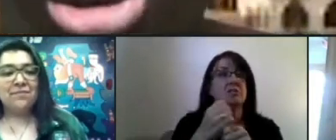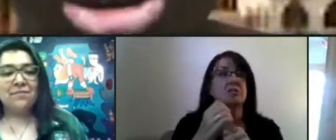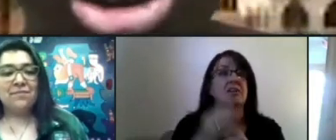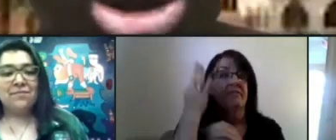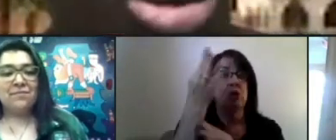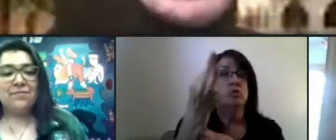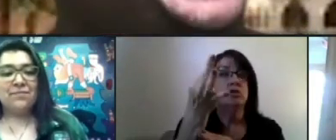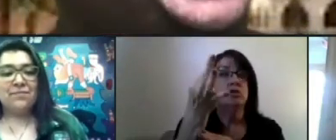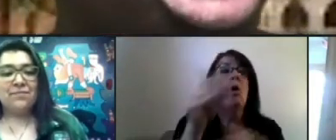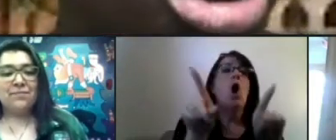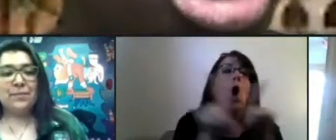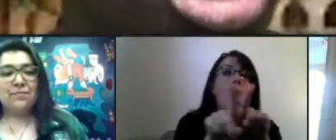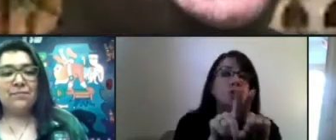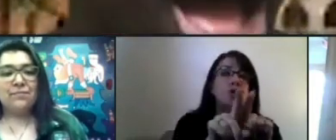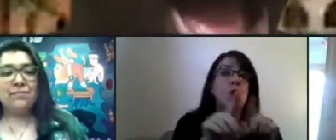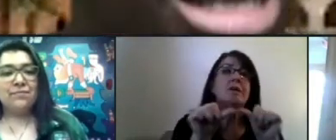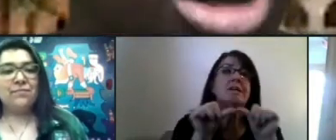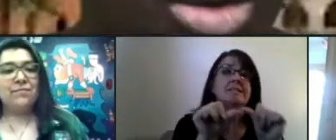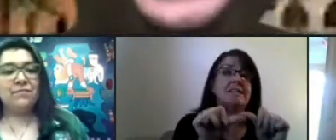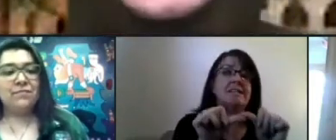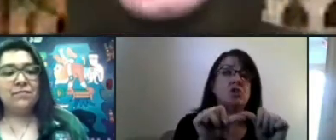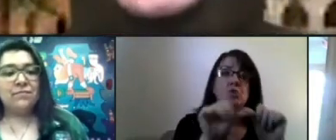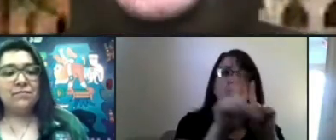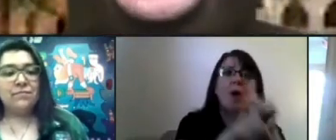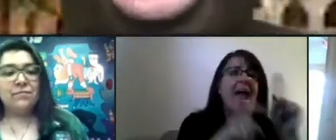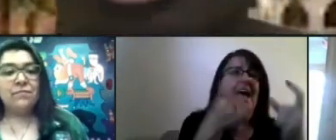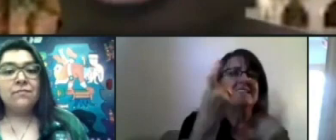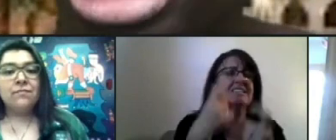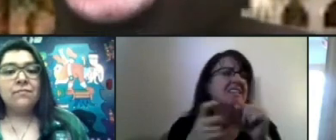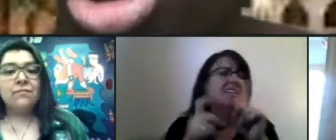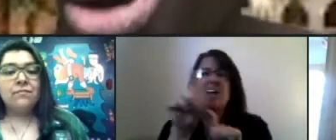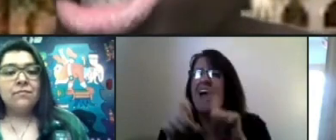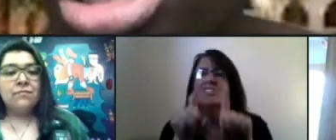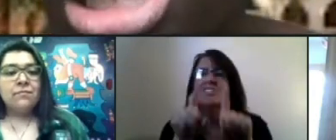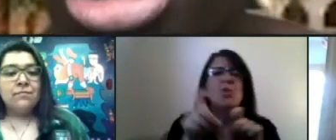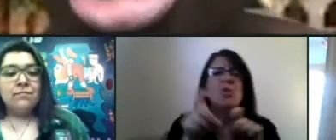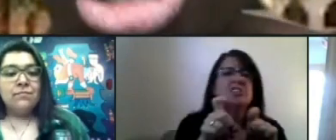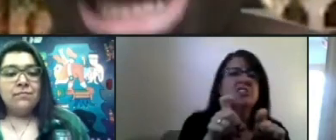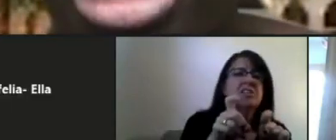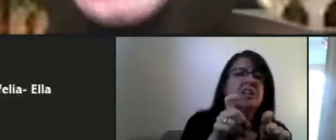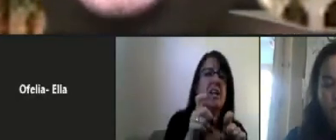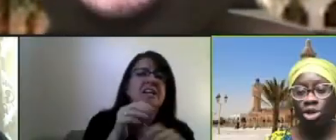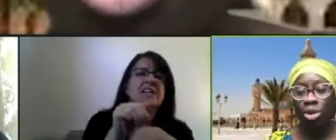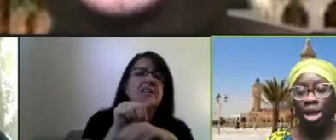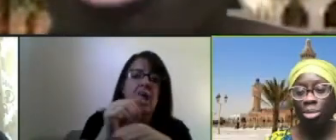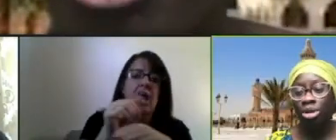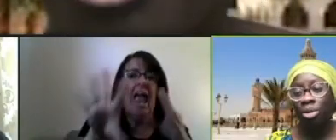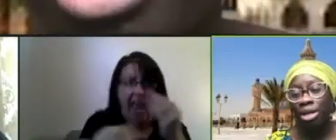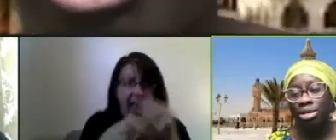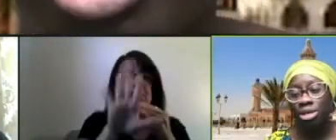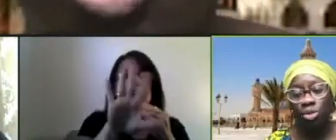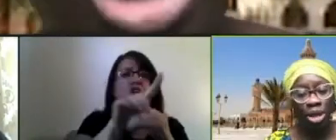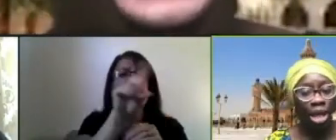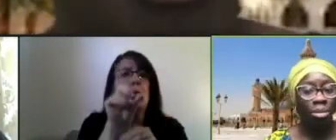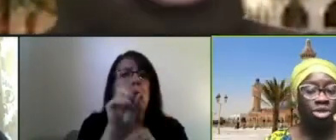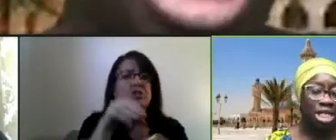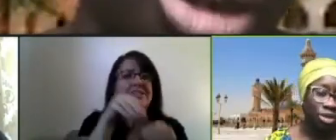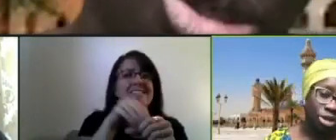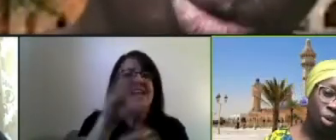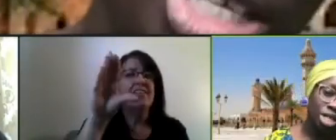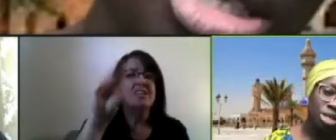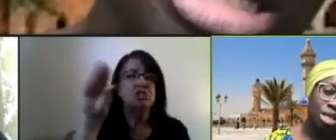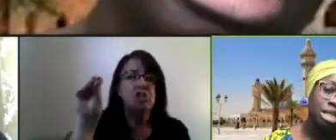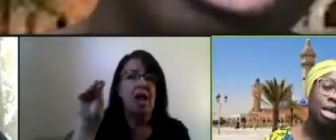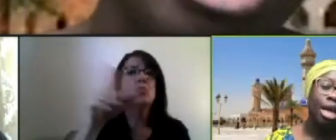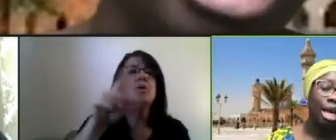you also to continue to ask questions and to send your questions in the chat so that the moderators, we can transfer